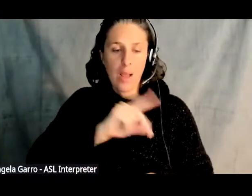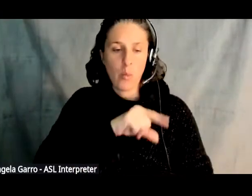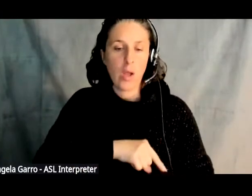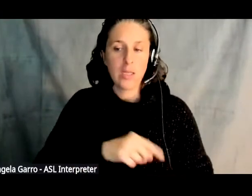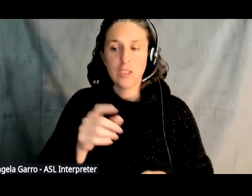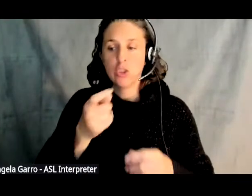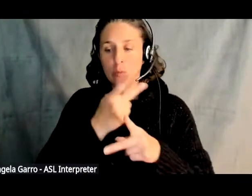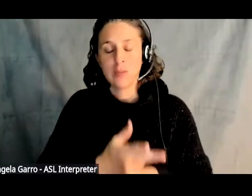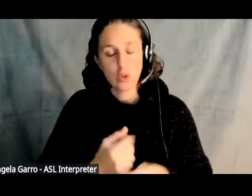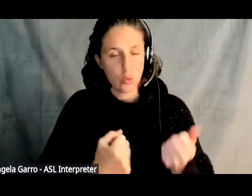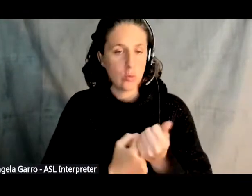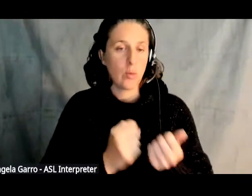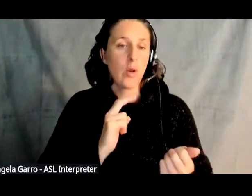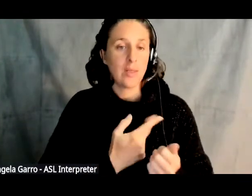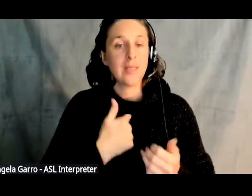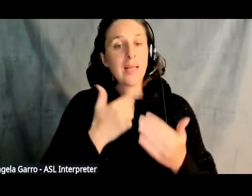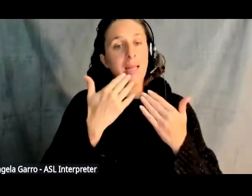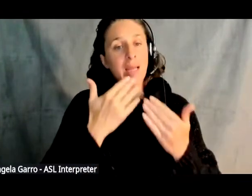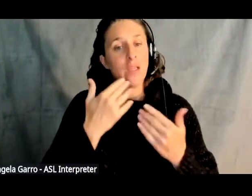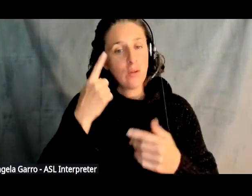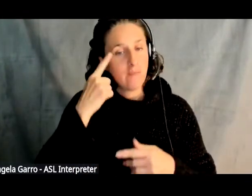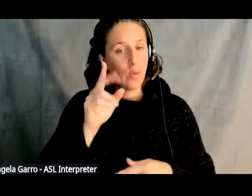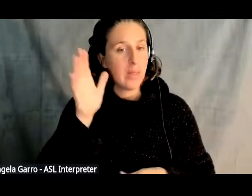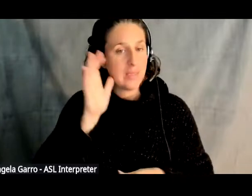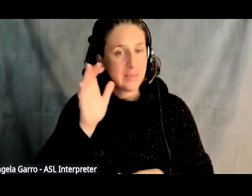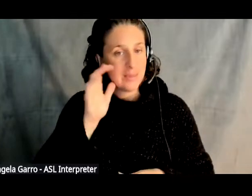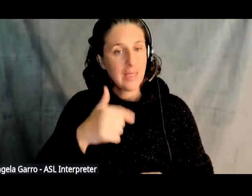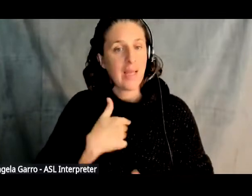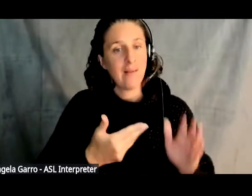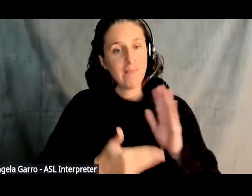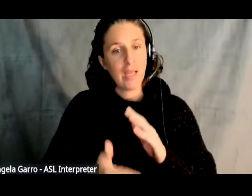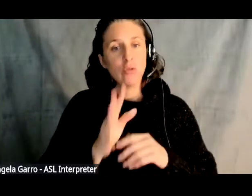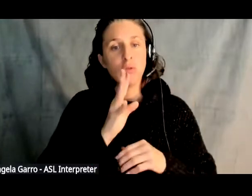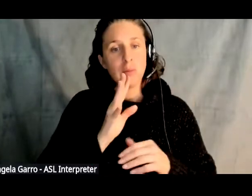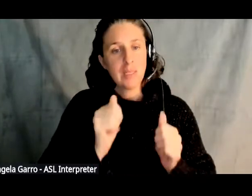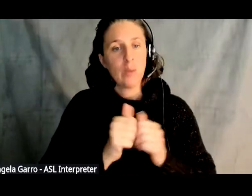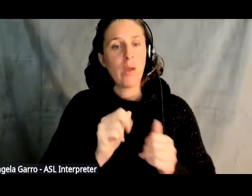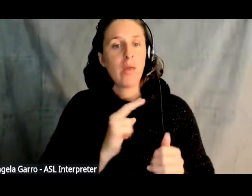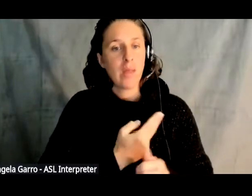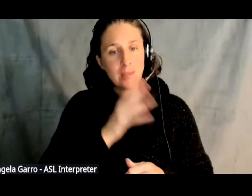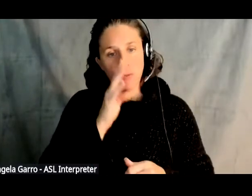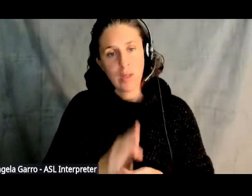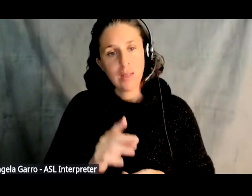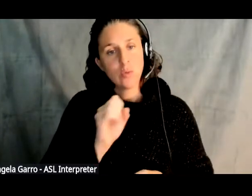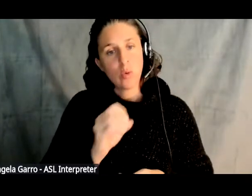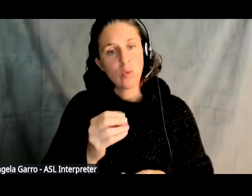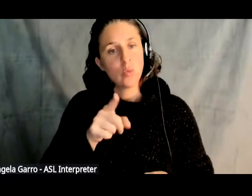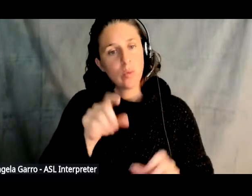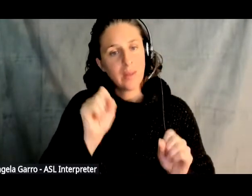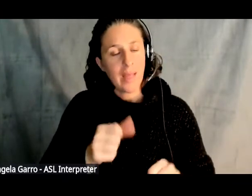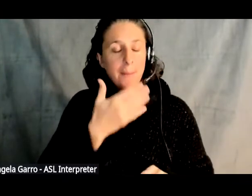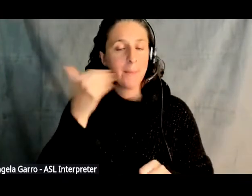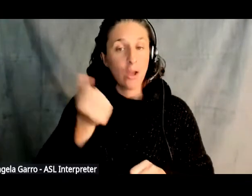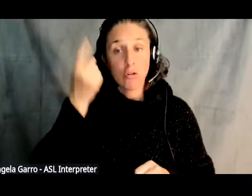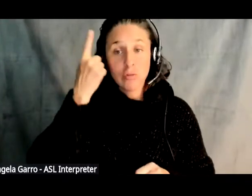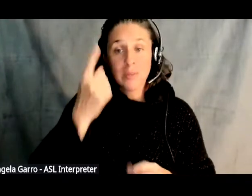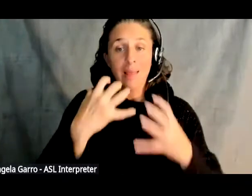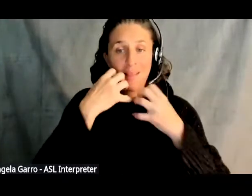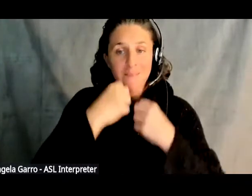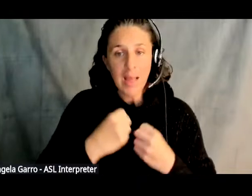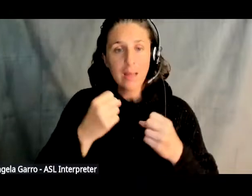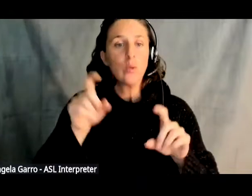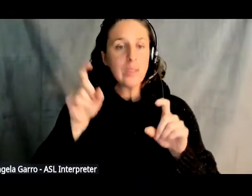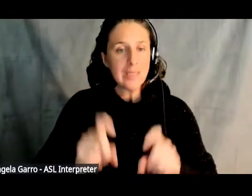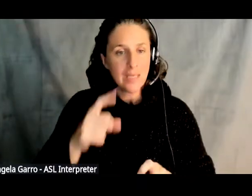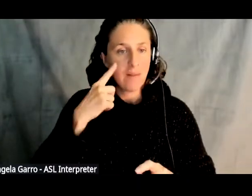to support us. I thank you for listening. I invite you to speak with us directly to better understand the value and need of